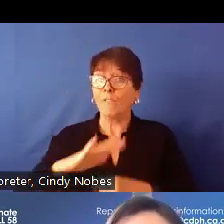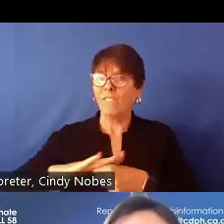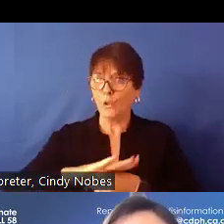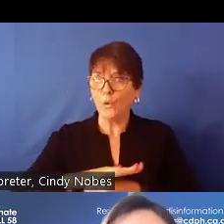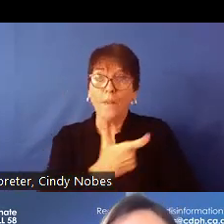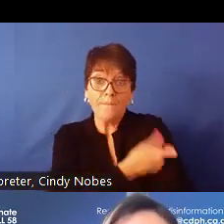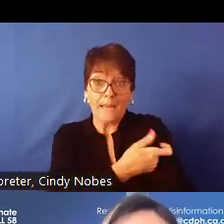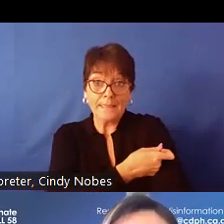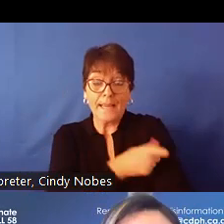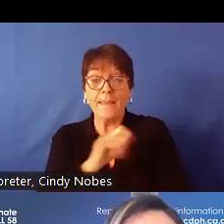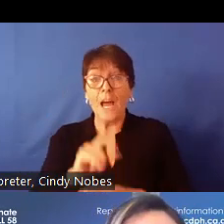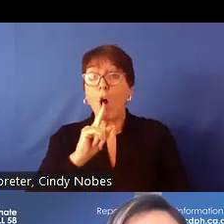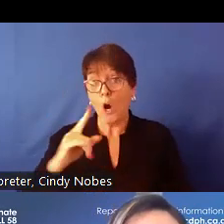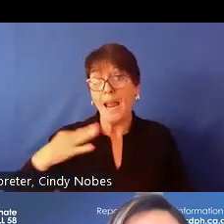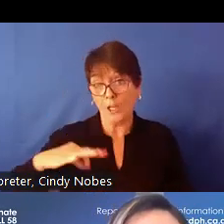vaccinated of those that are eligible.